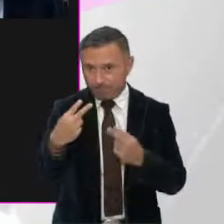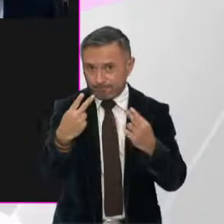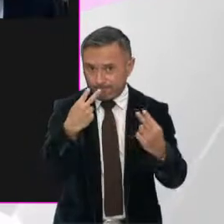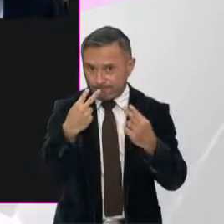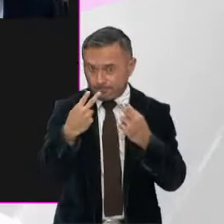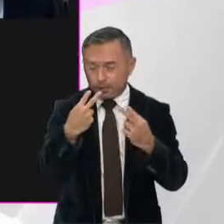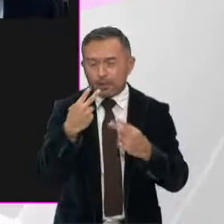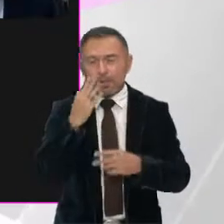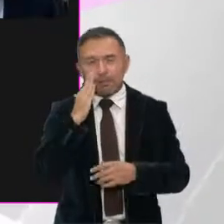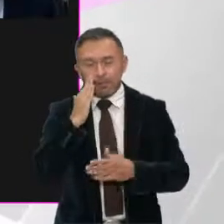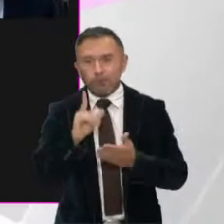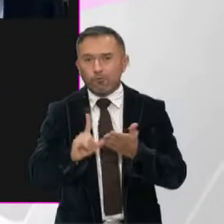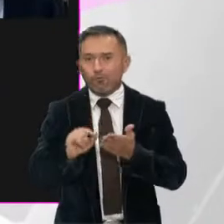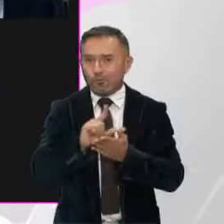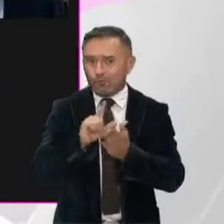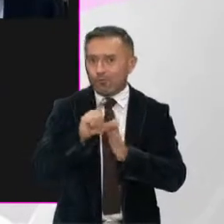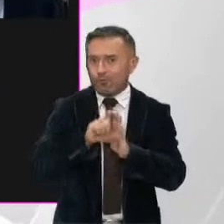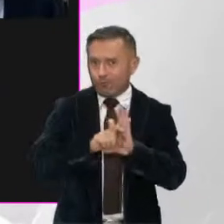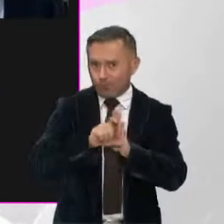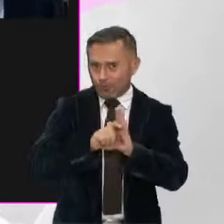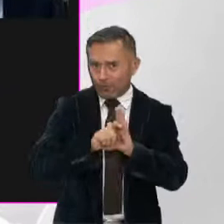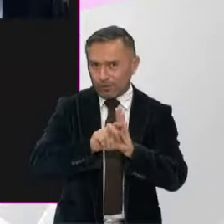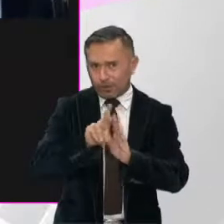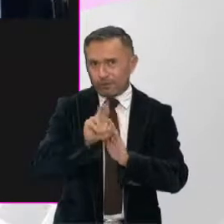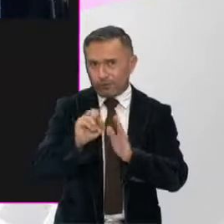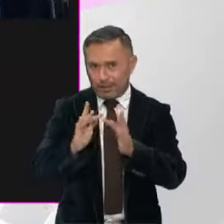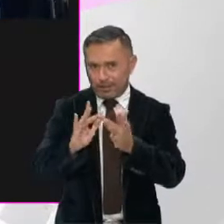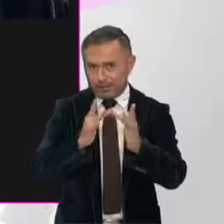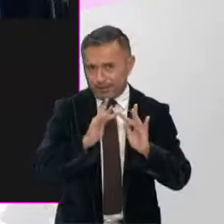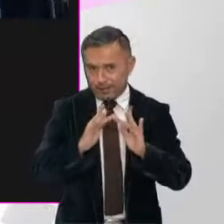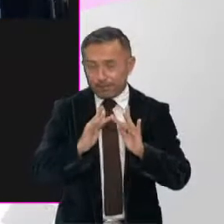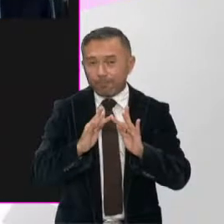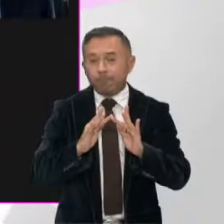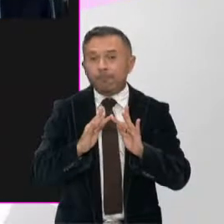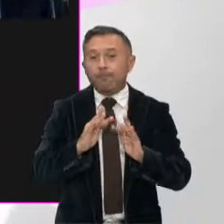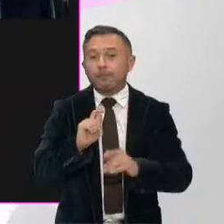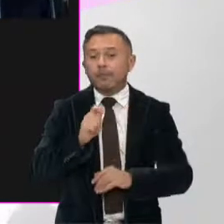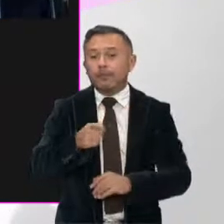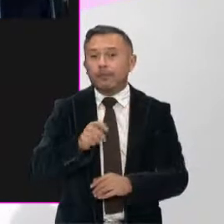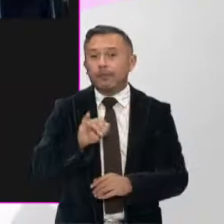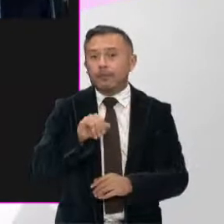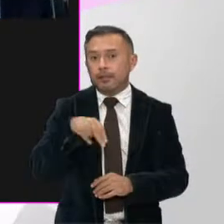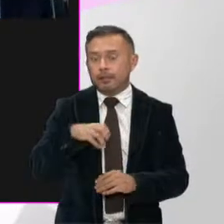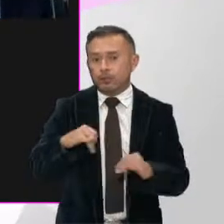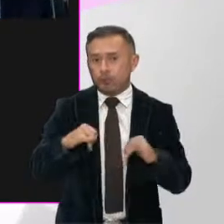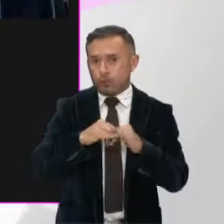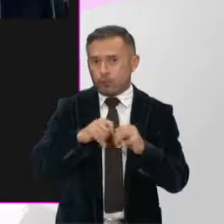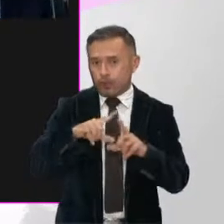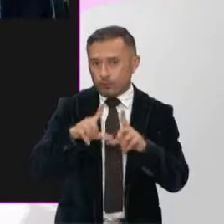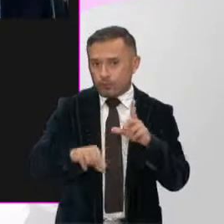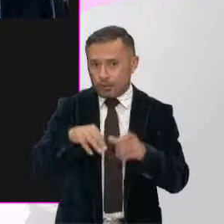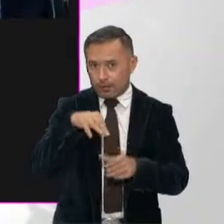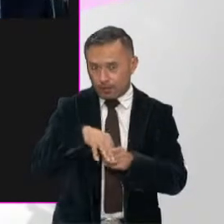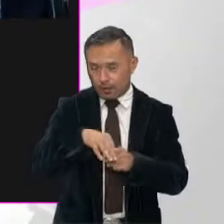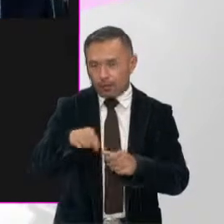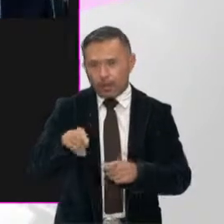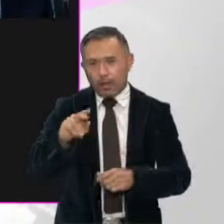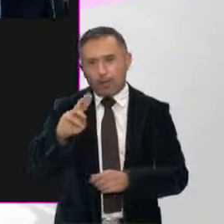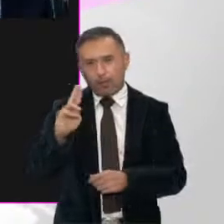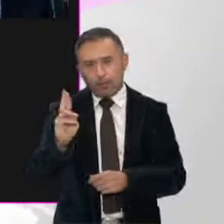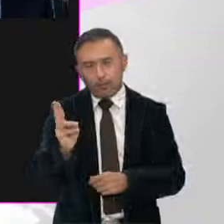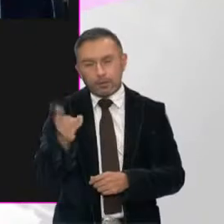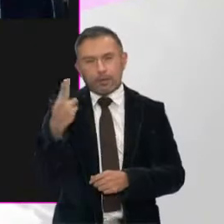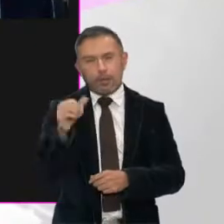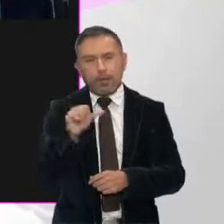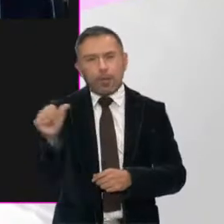that are in real time through the media and the social networks. The National Electoral